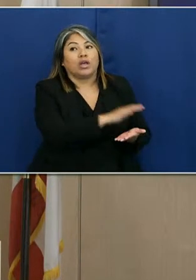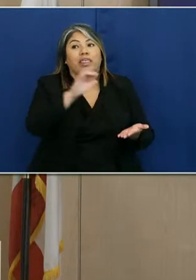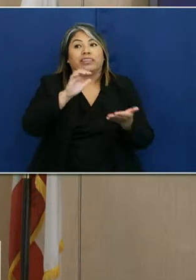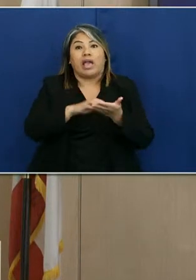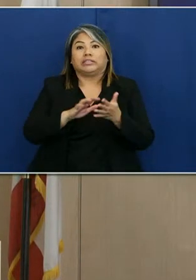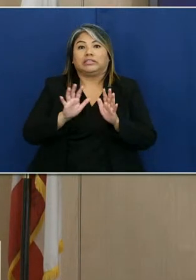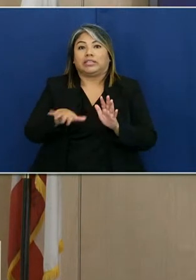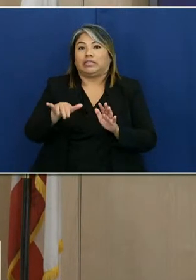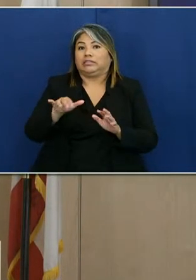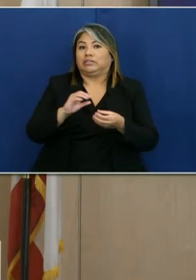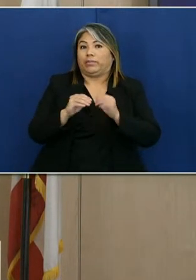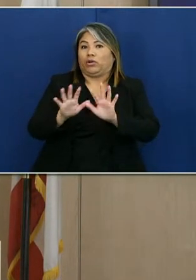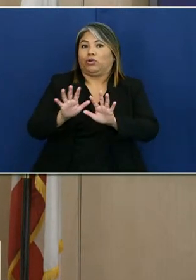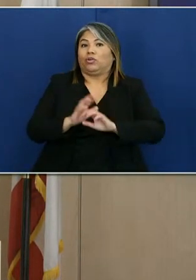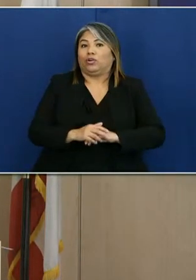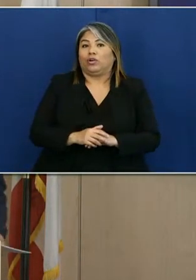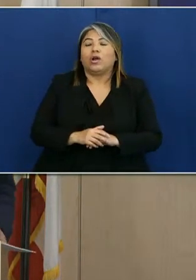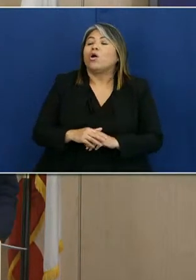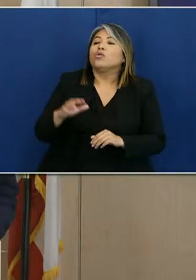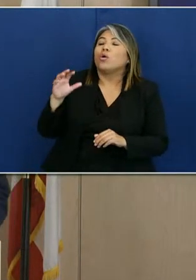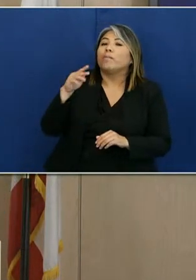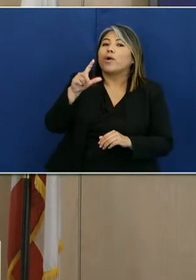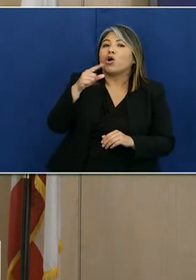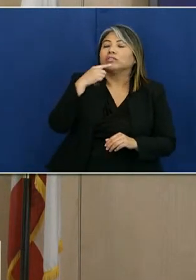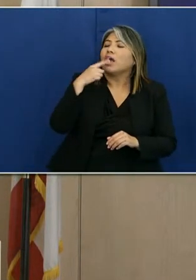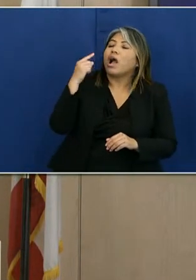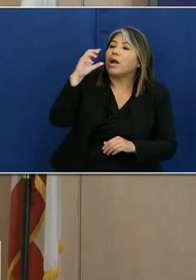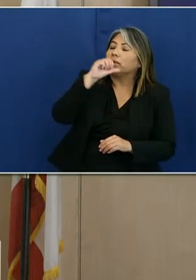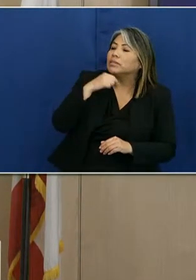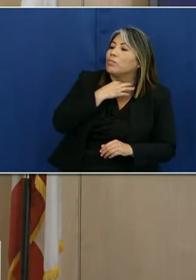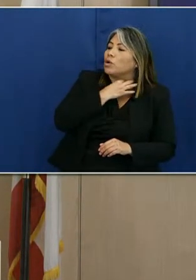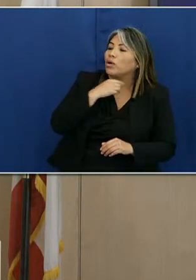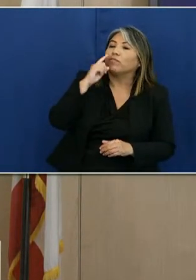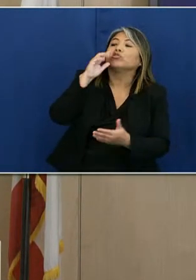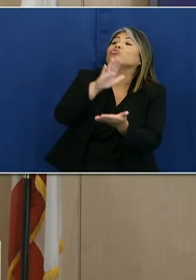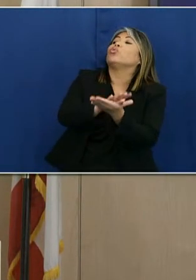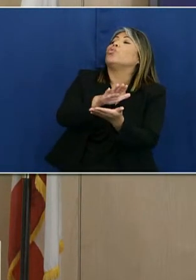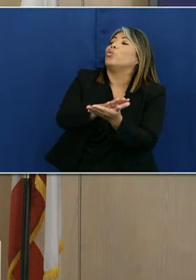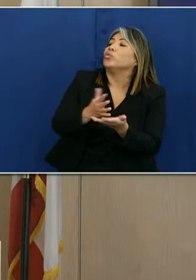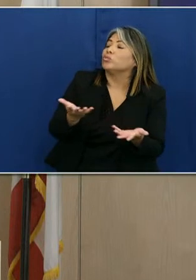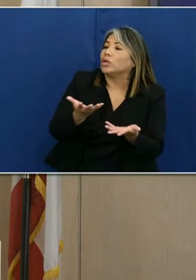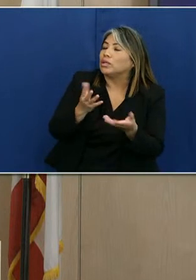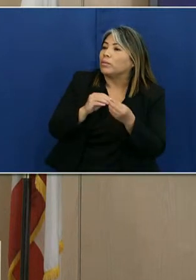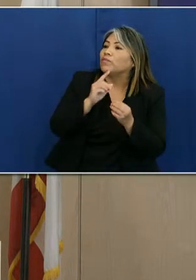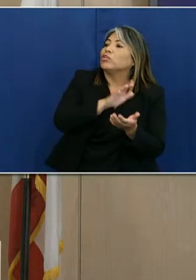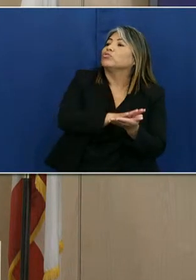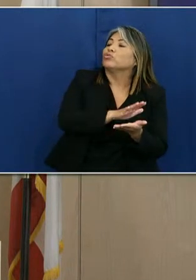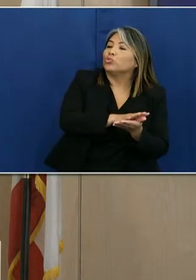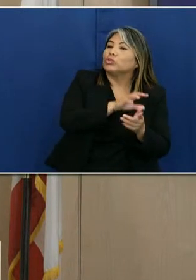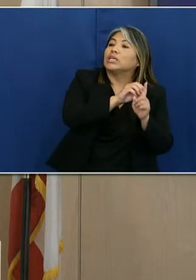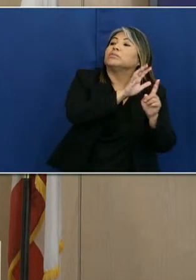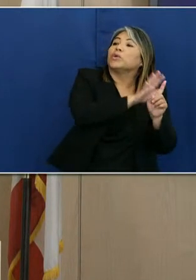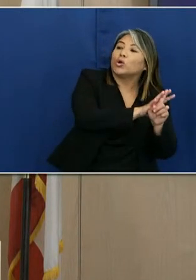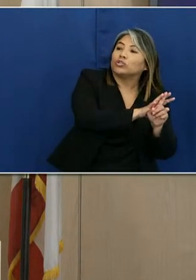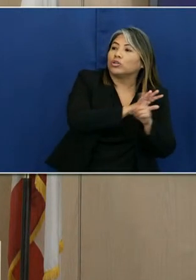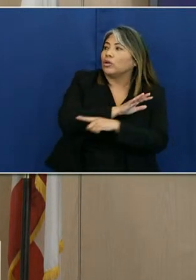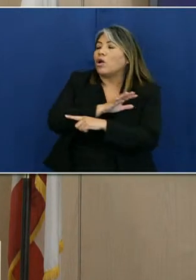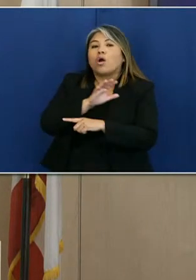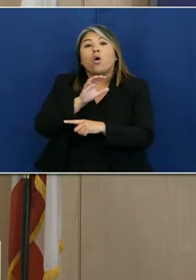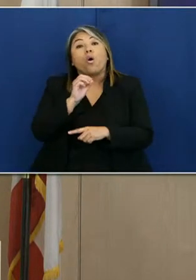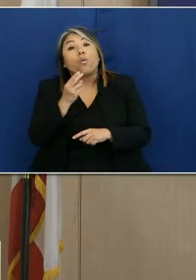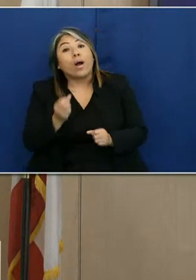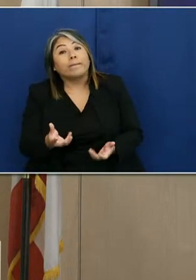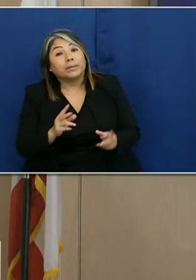the denominator. I guess what I was wondering is what it is for the schools, since you were talking about exposures in schools. Oh, how